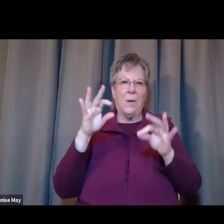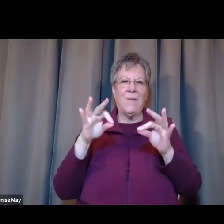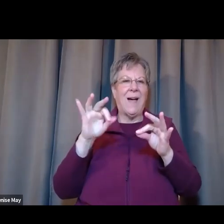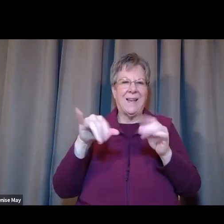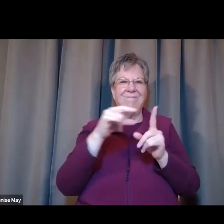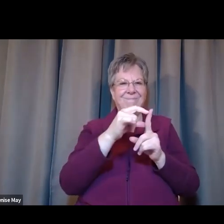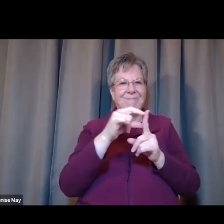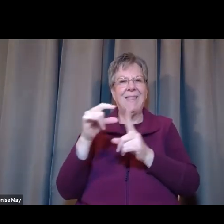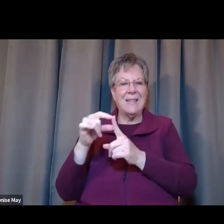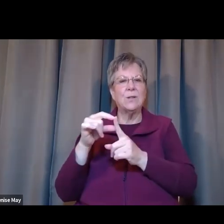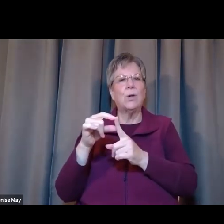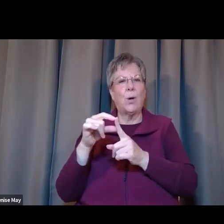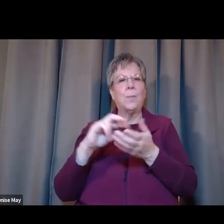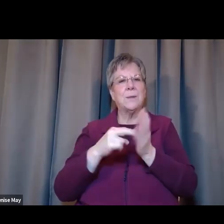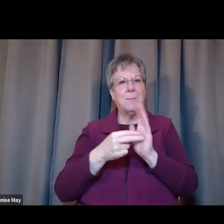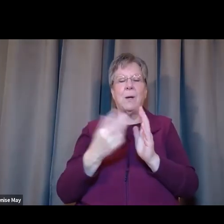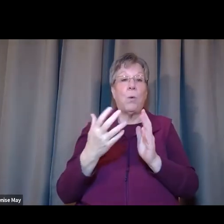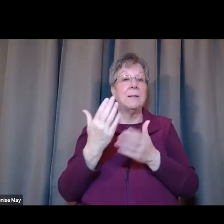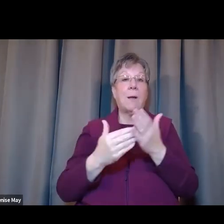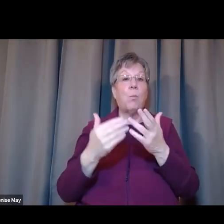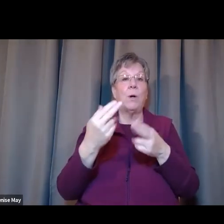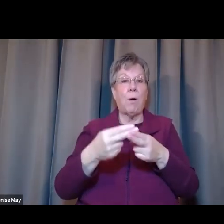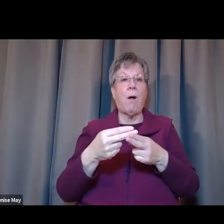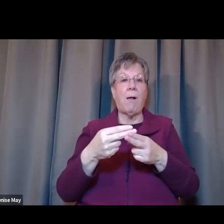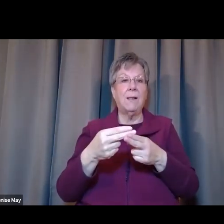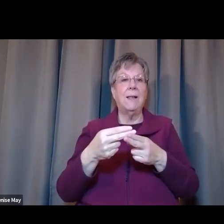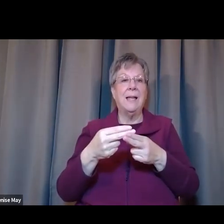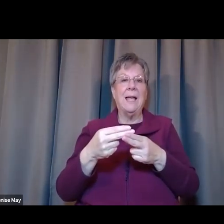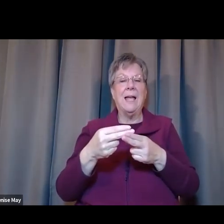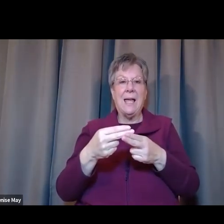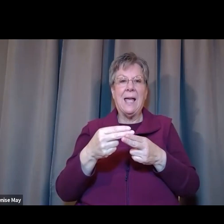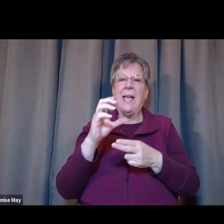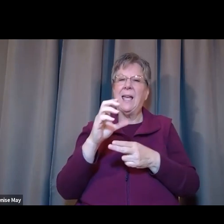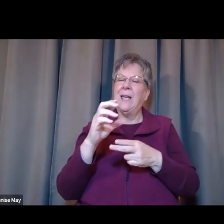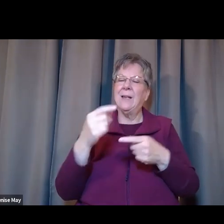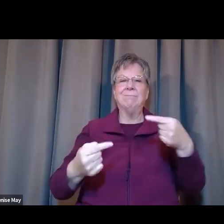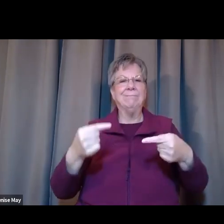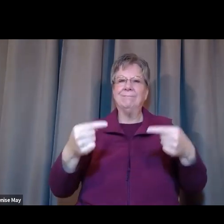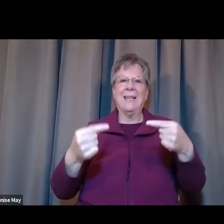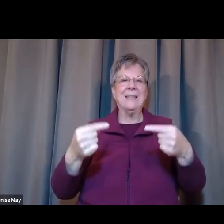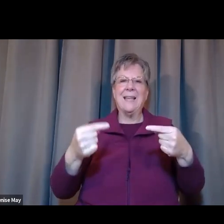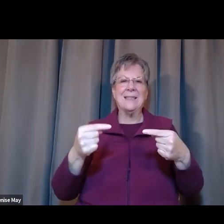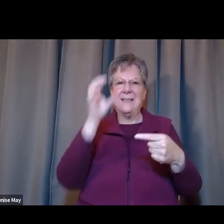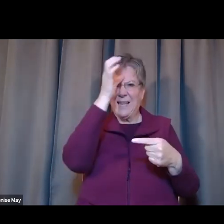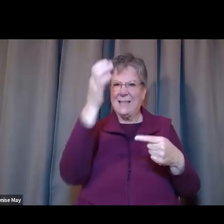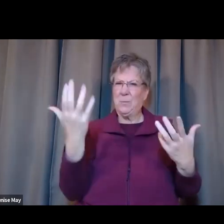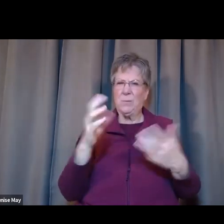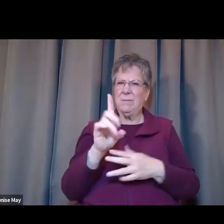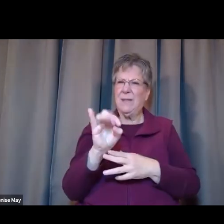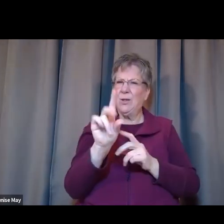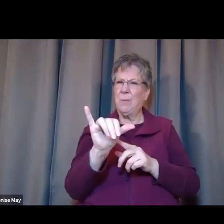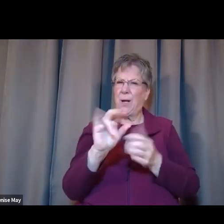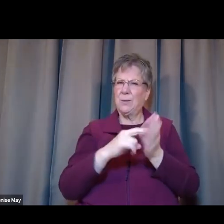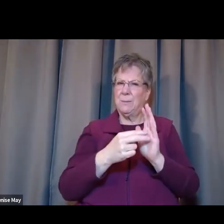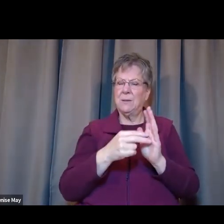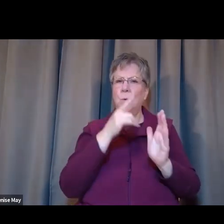terms refer to what some would call an essentially contested concept. What does democracy mean? Who